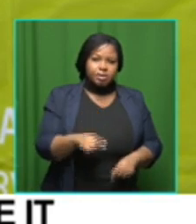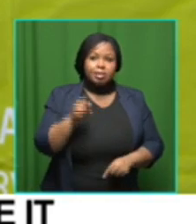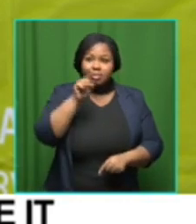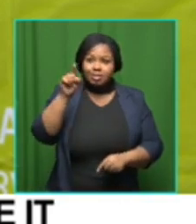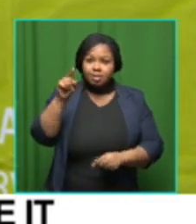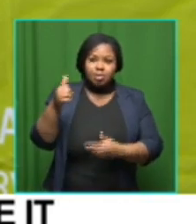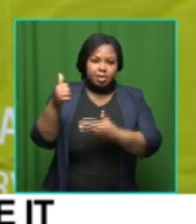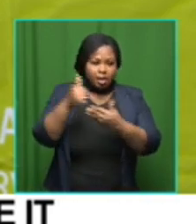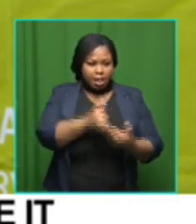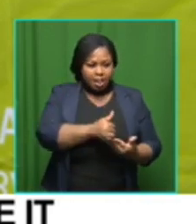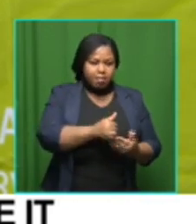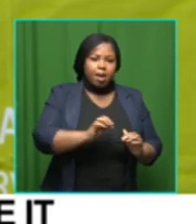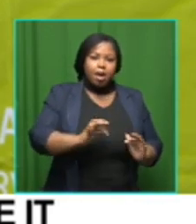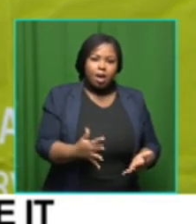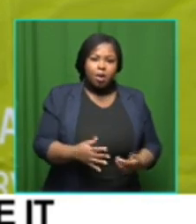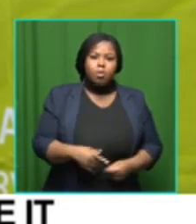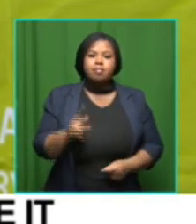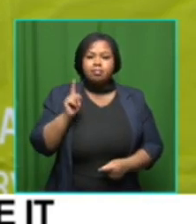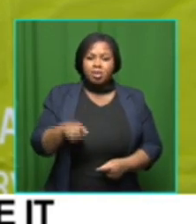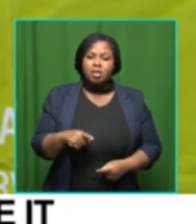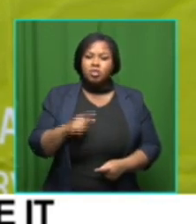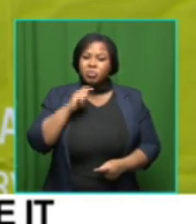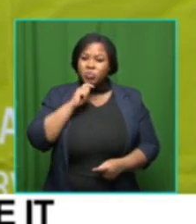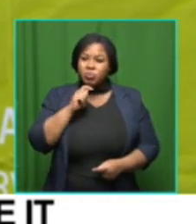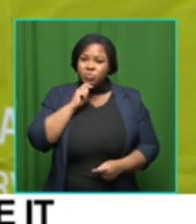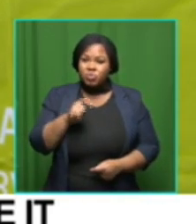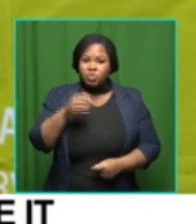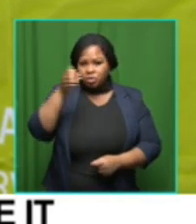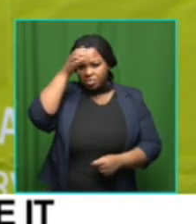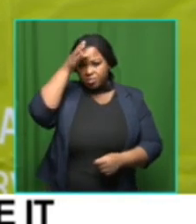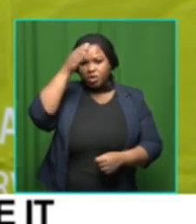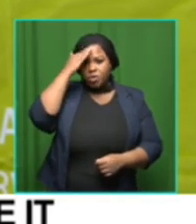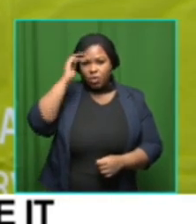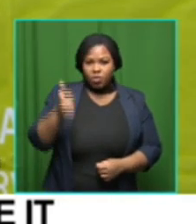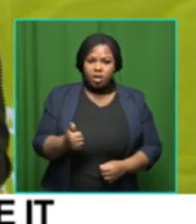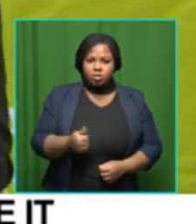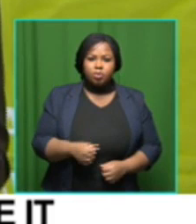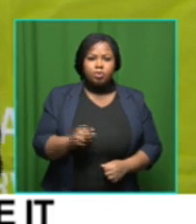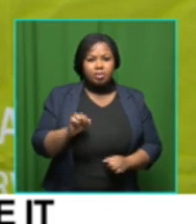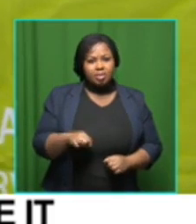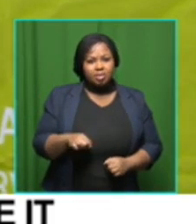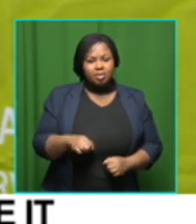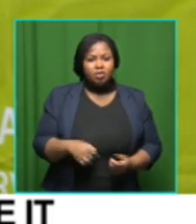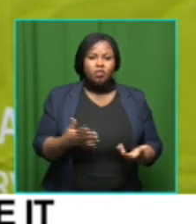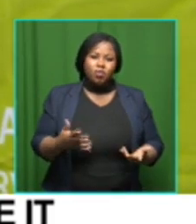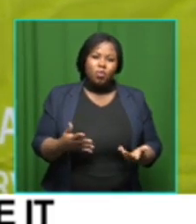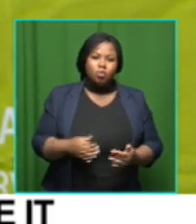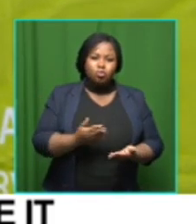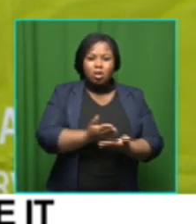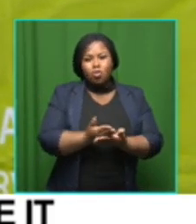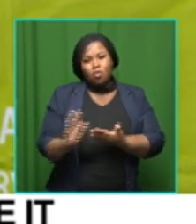need to have the full facts and be armed with facts. And so the question of demystification or demythification